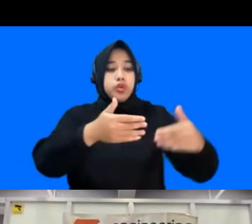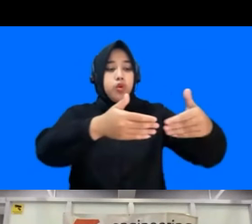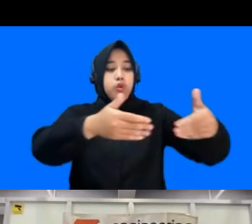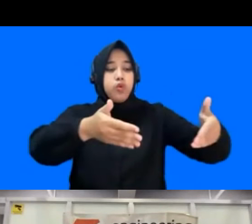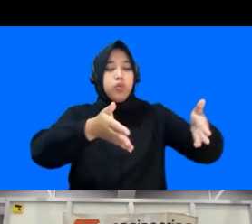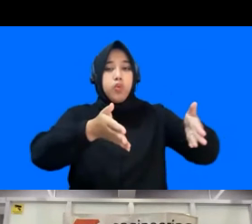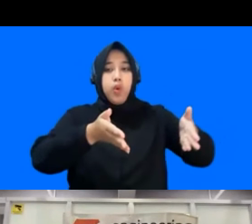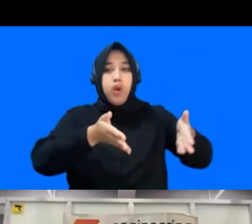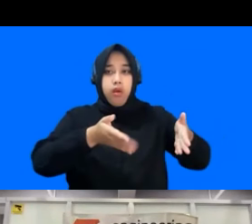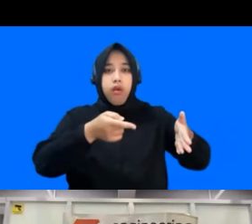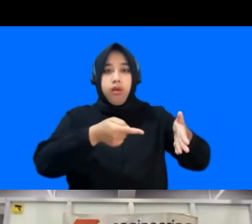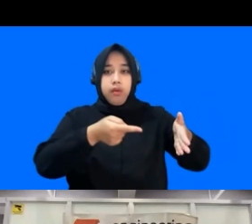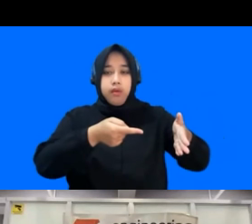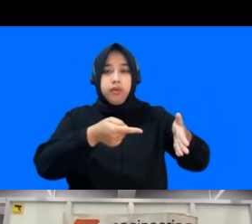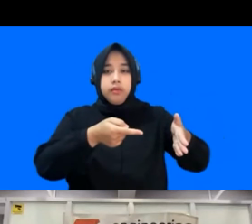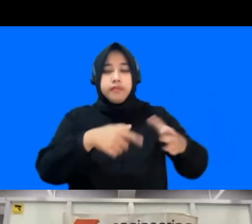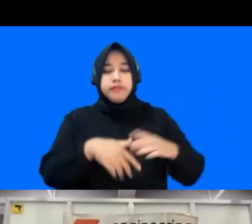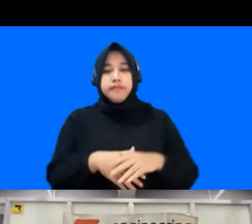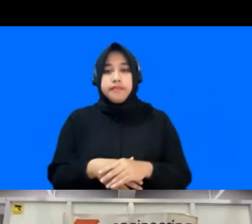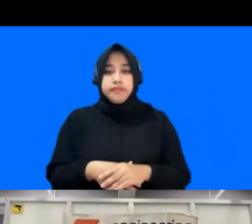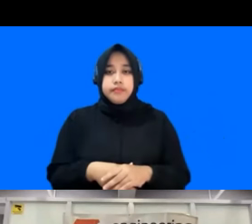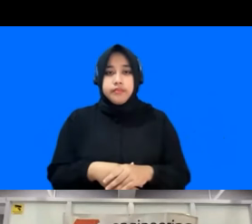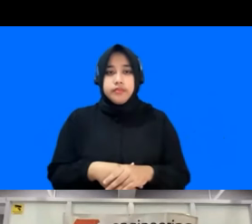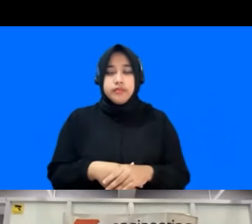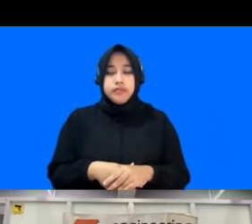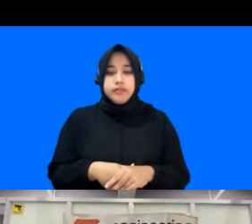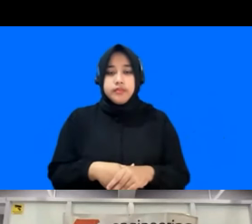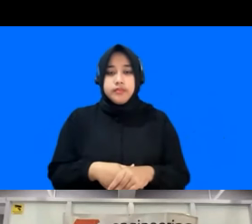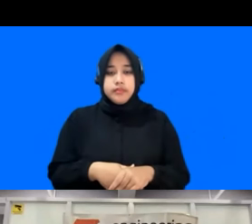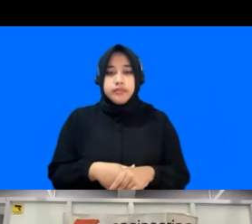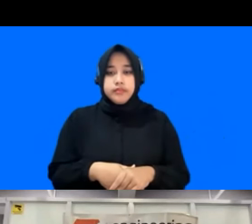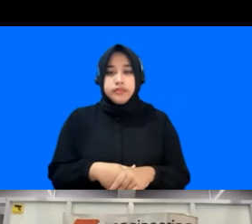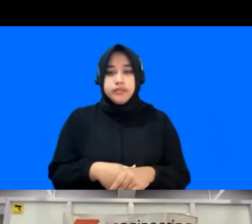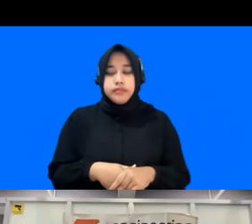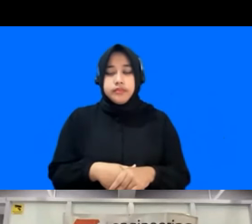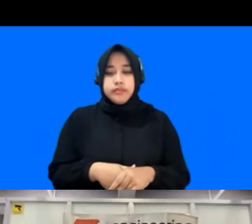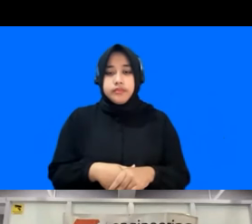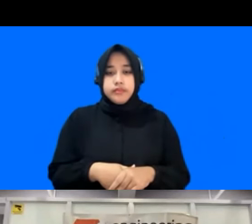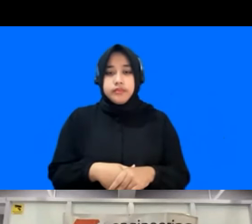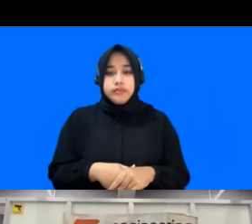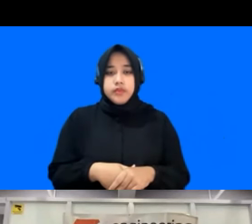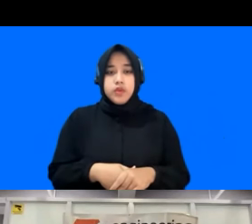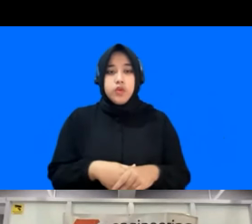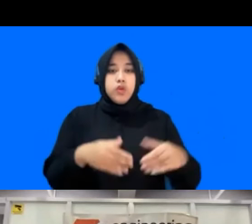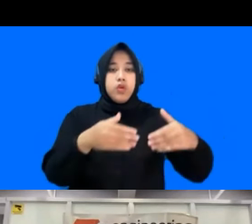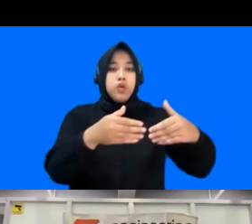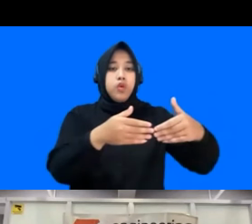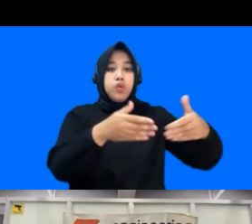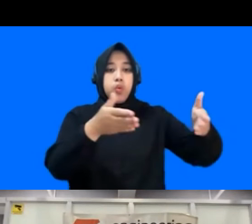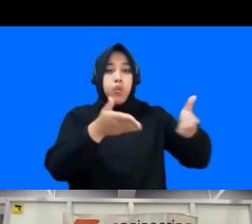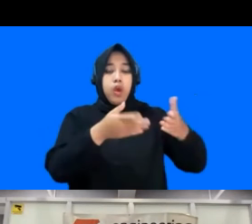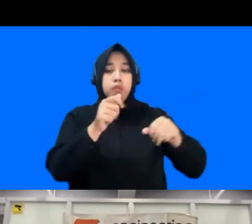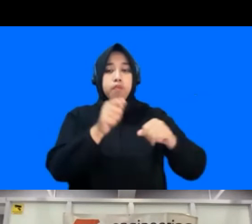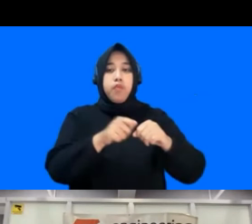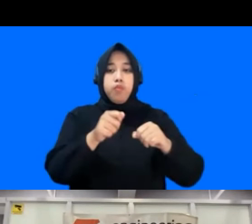take them apart, to figure out how they work, and to customize assistive tech solutions for persons with disabilities.